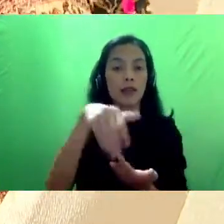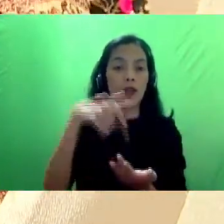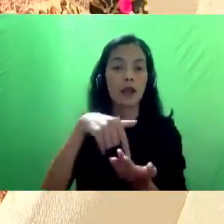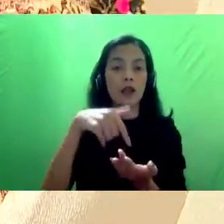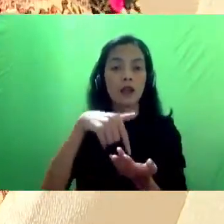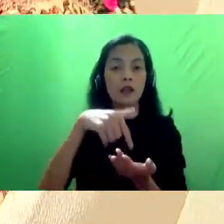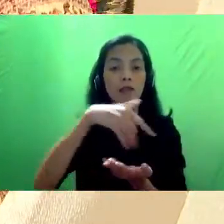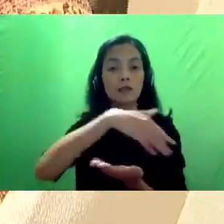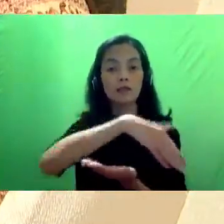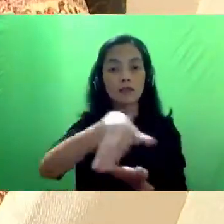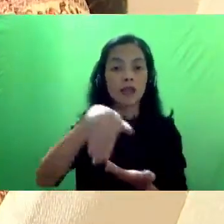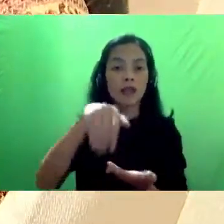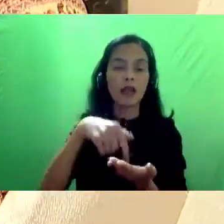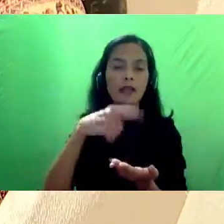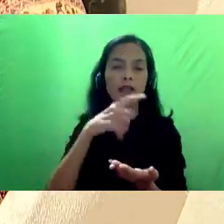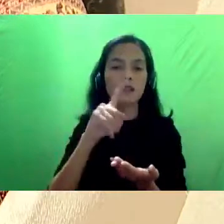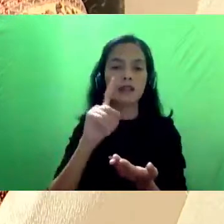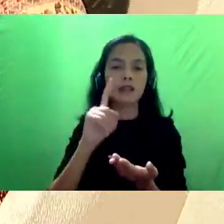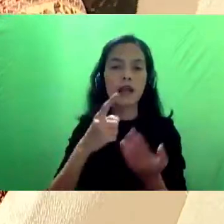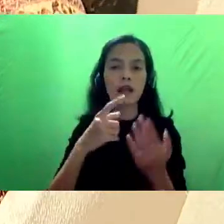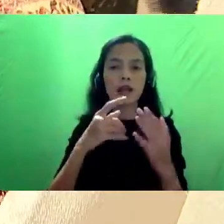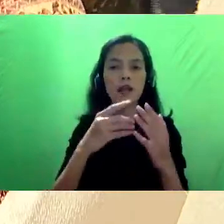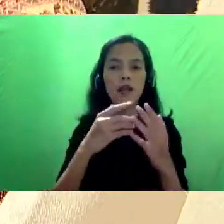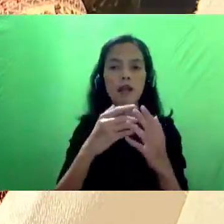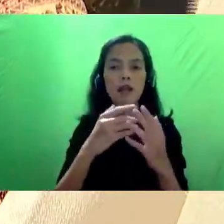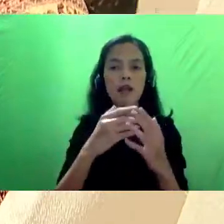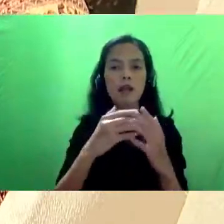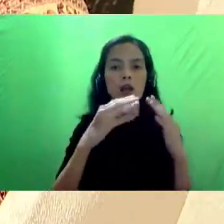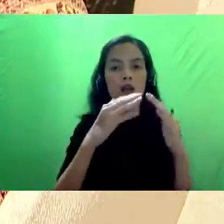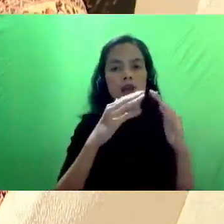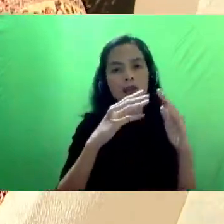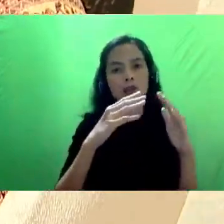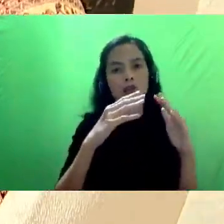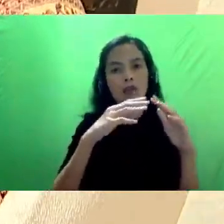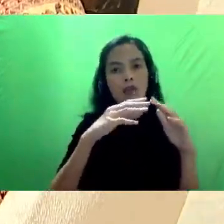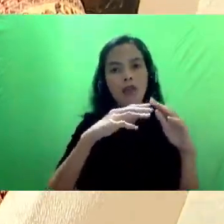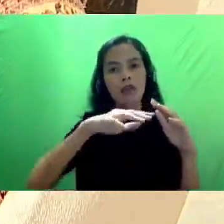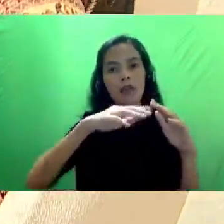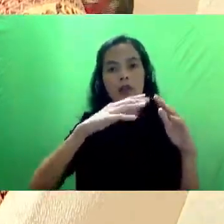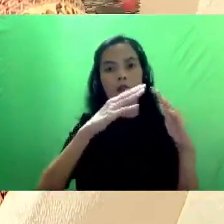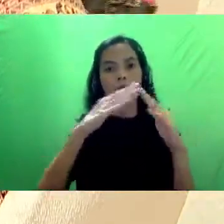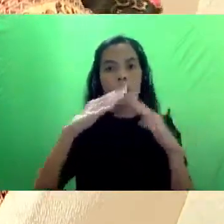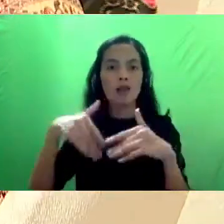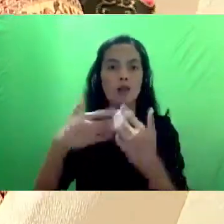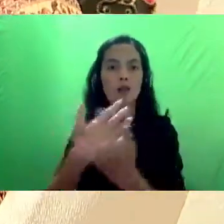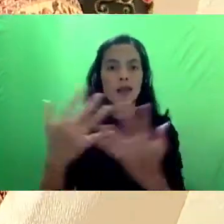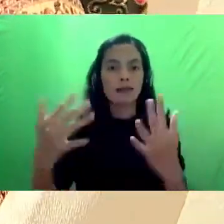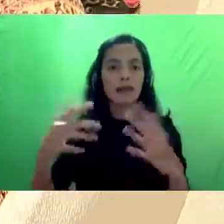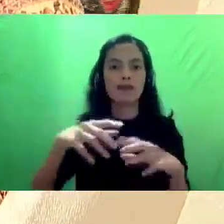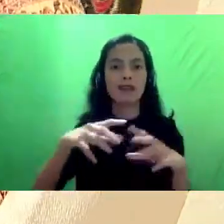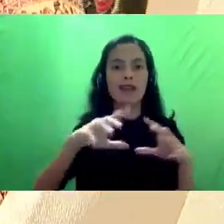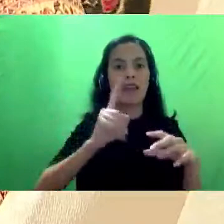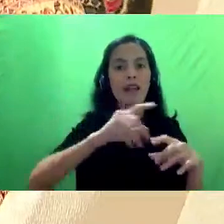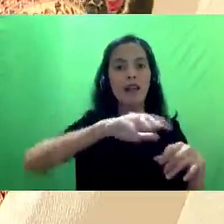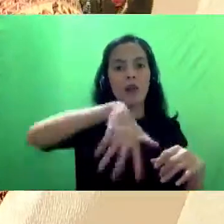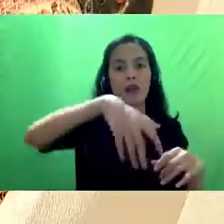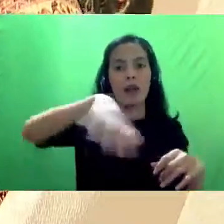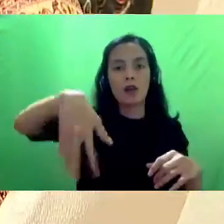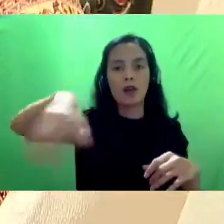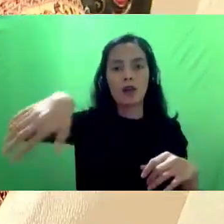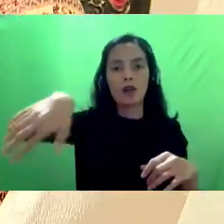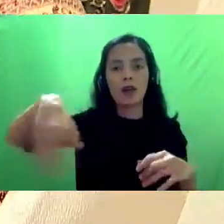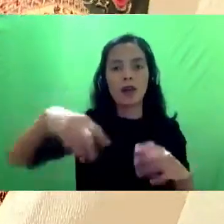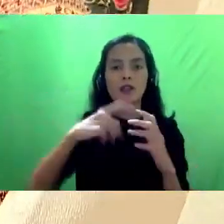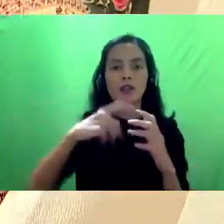based on household as the unit of observation. So in one of the policy brief in Task